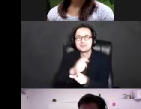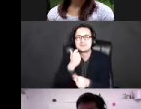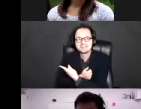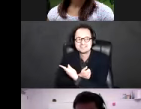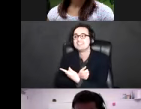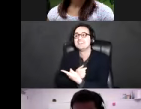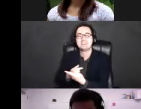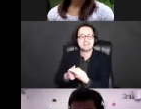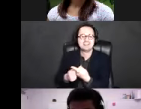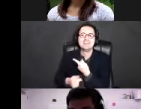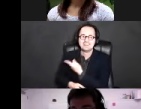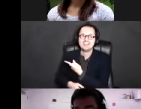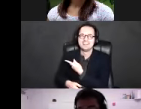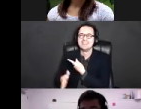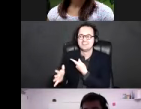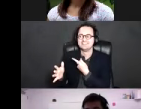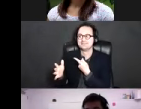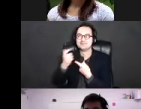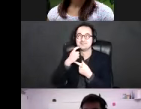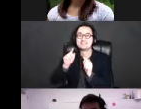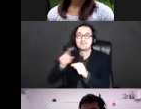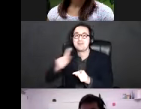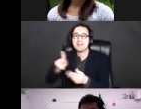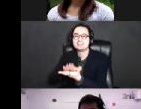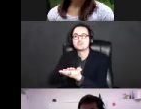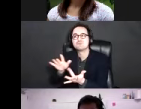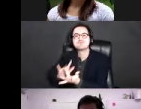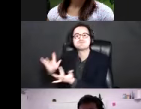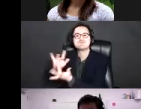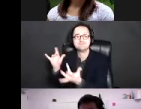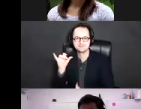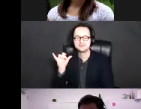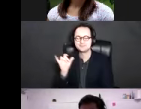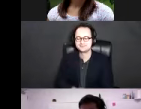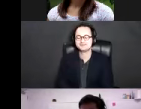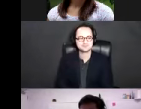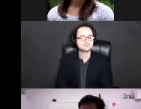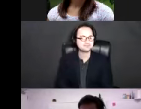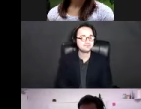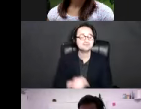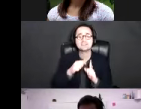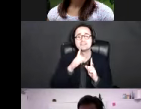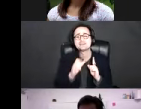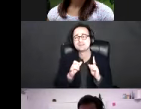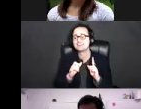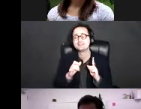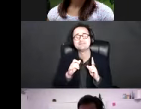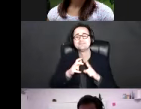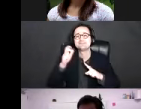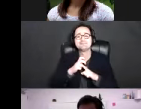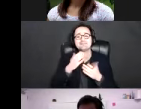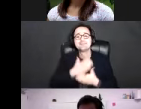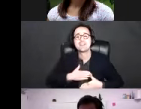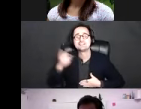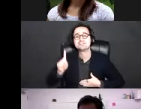schools all day in the classroom. And so it's really a tremendous pleasure to have you,